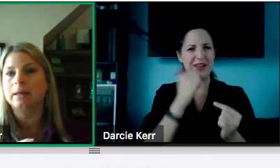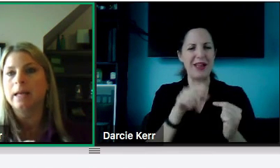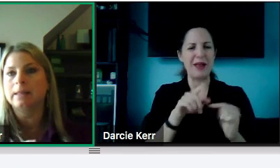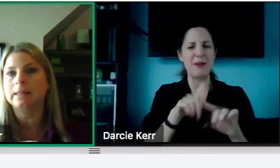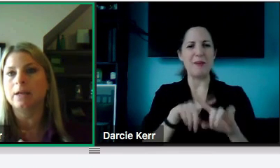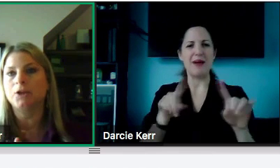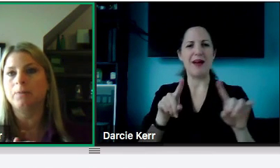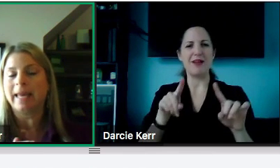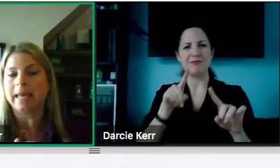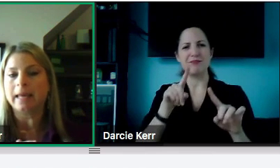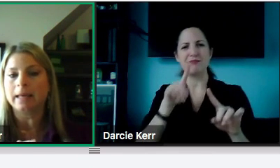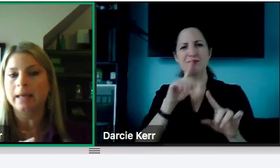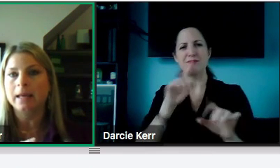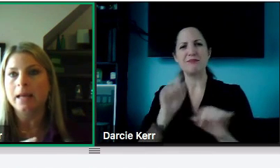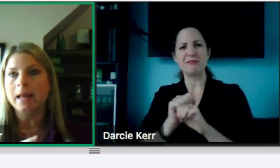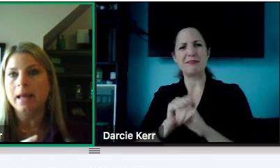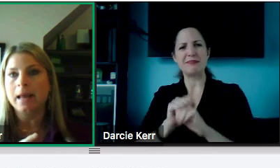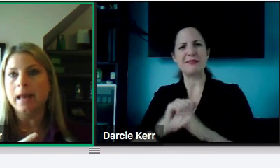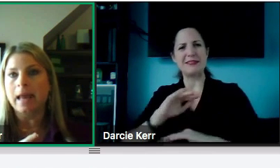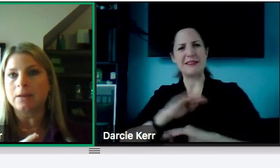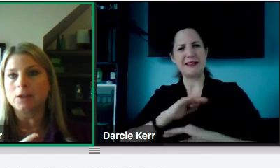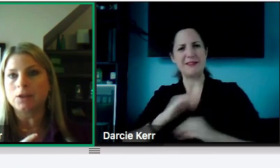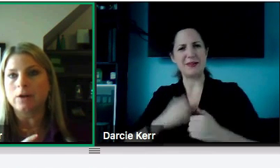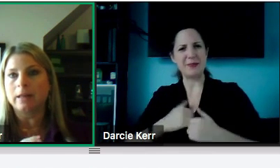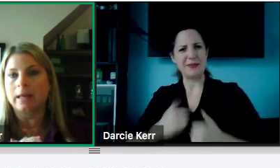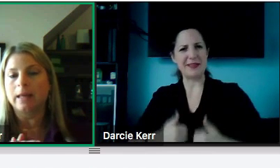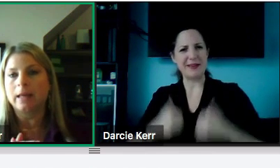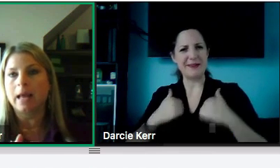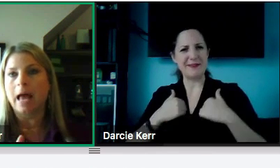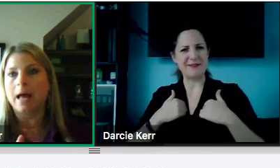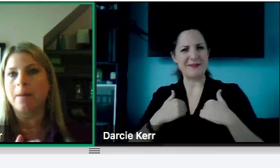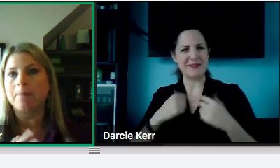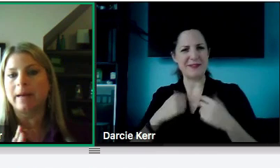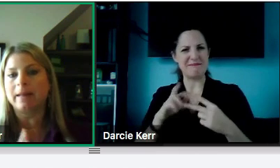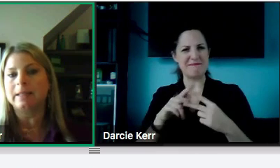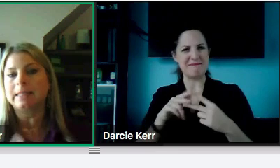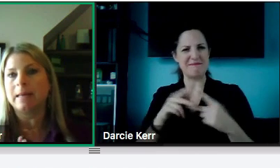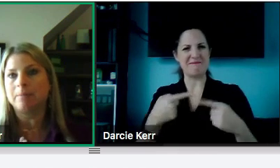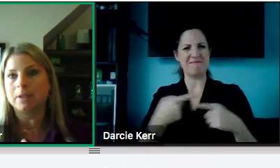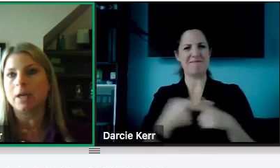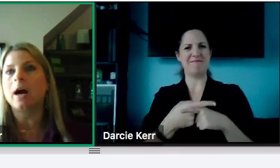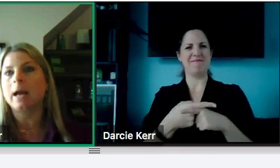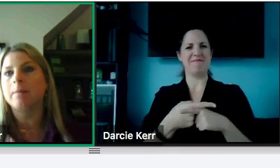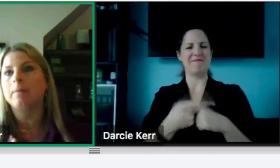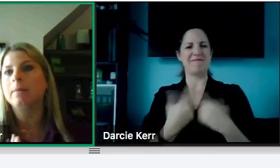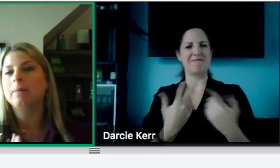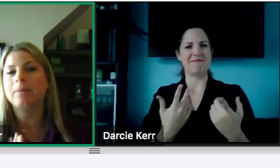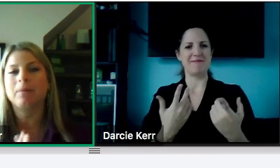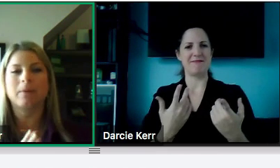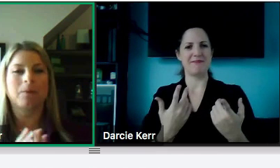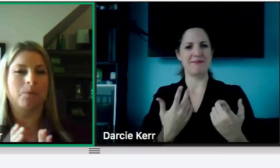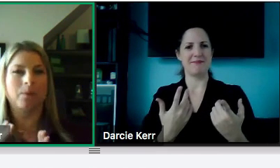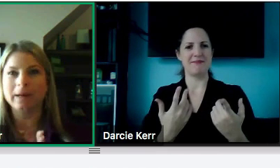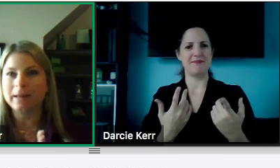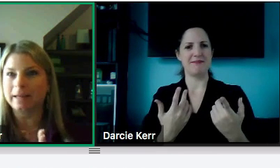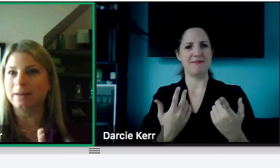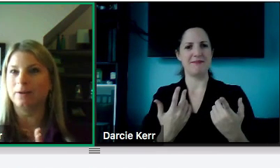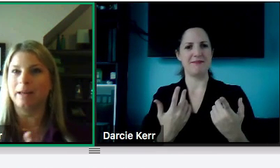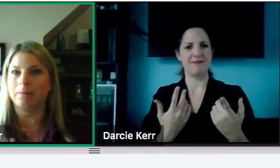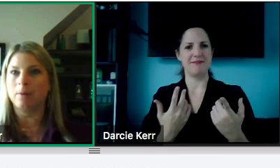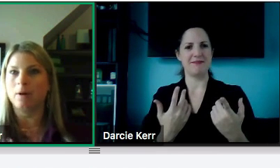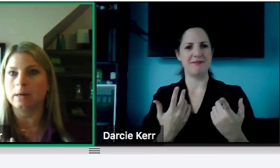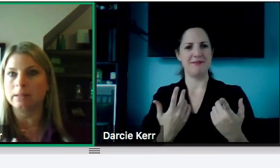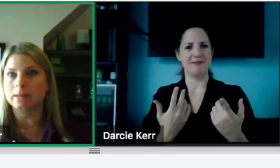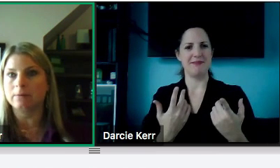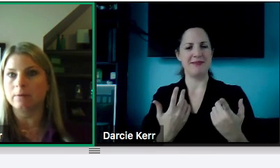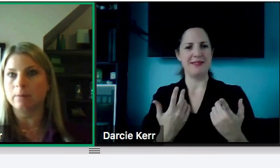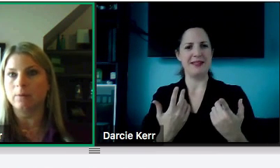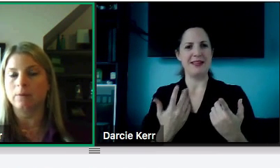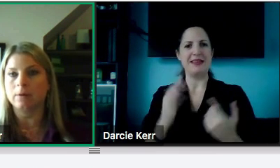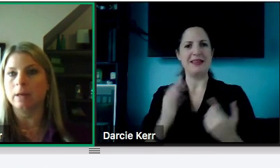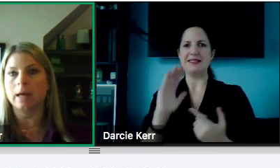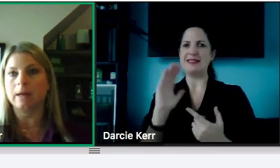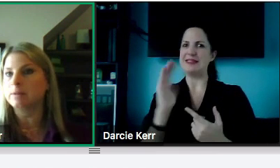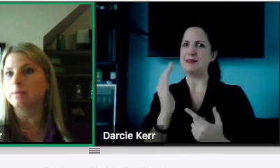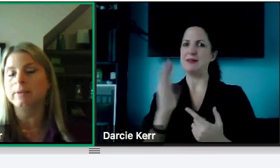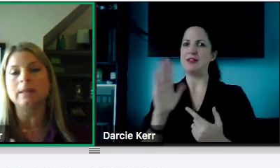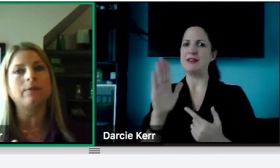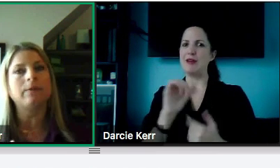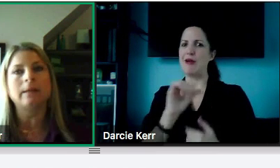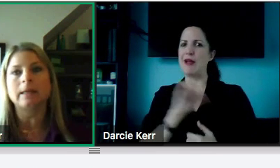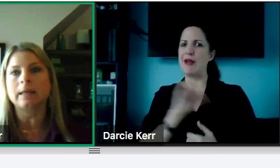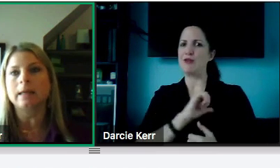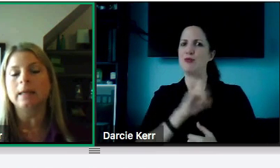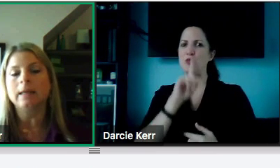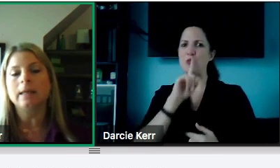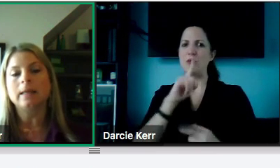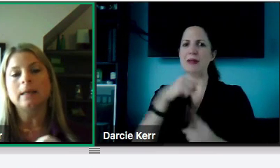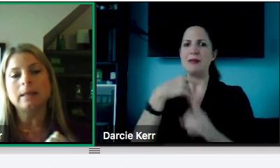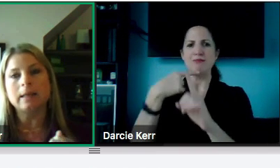living in such pain and struggling, but at the same time, really looking positive about their lives,